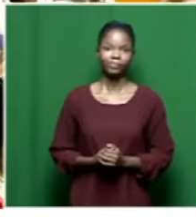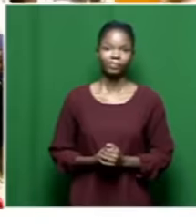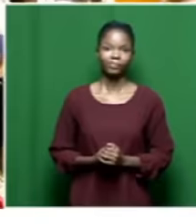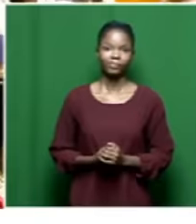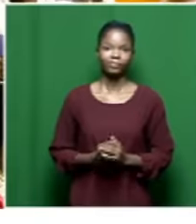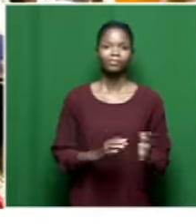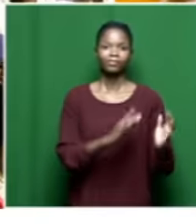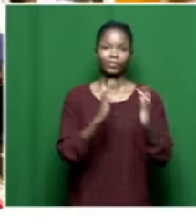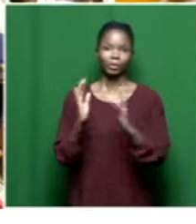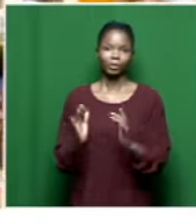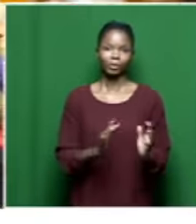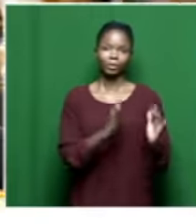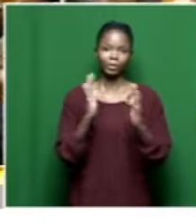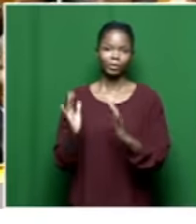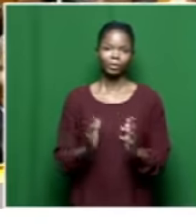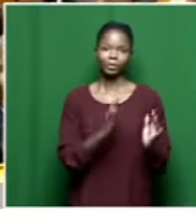Speaker.